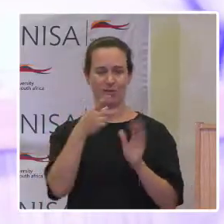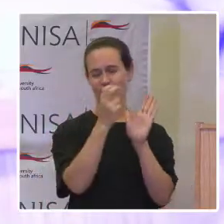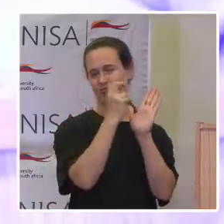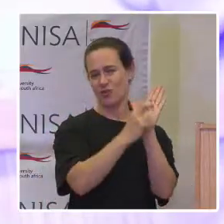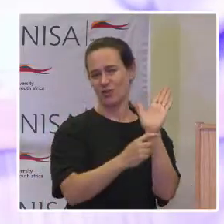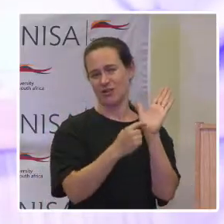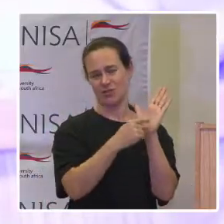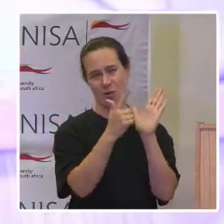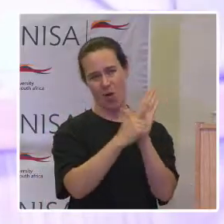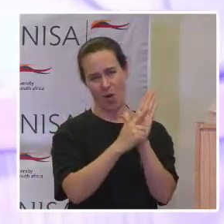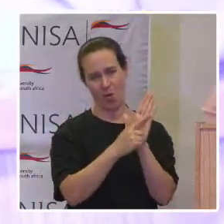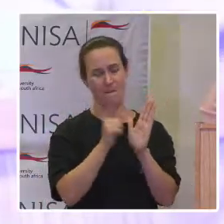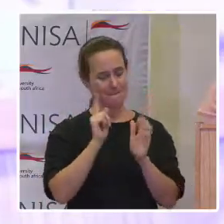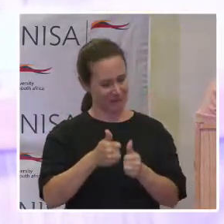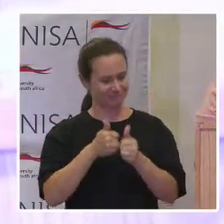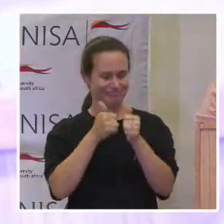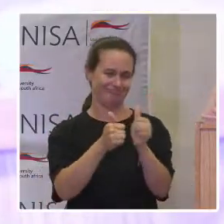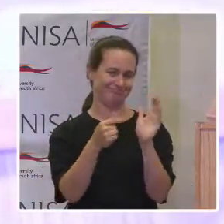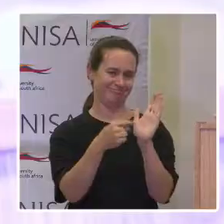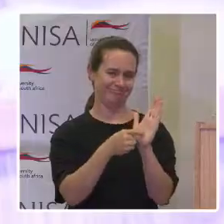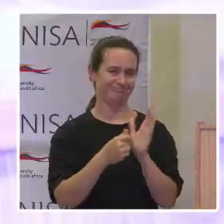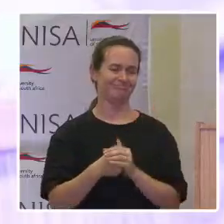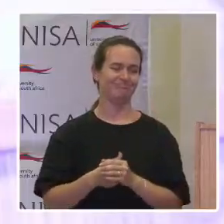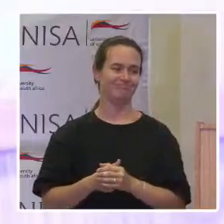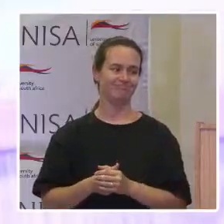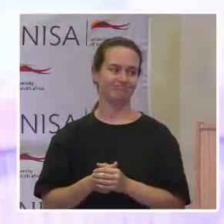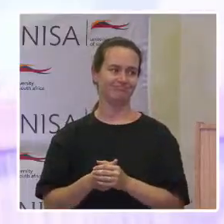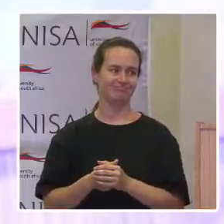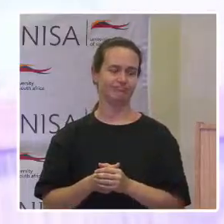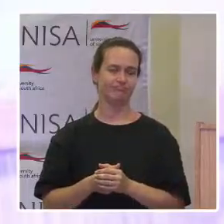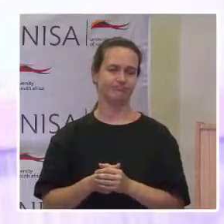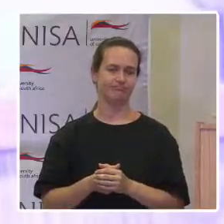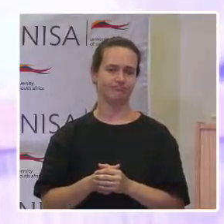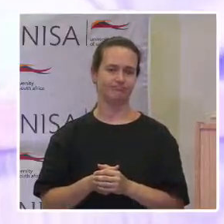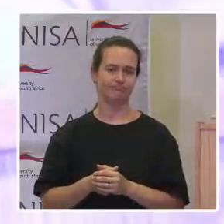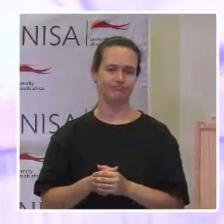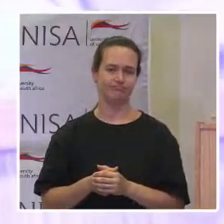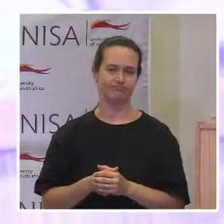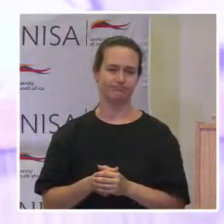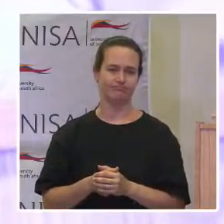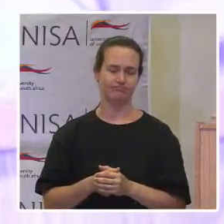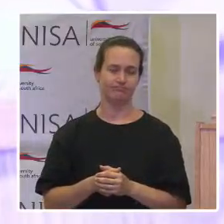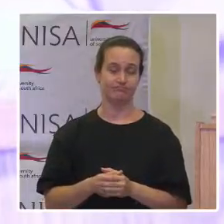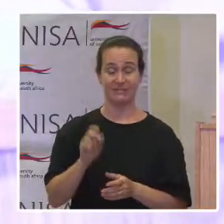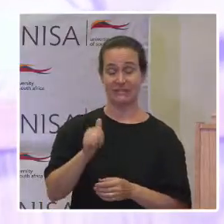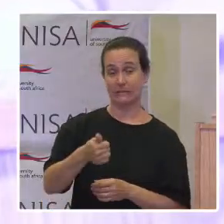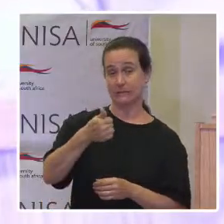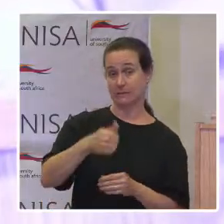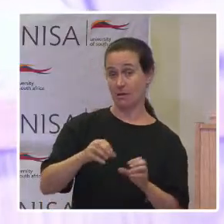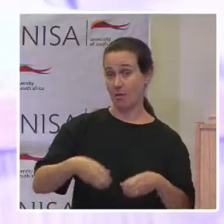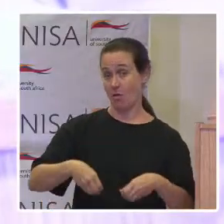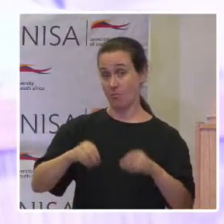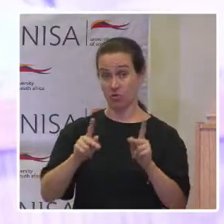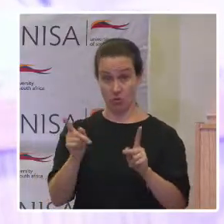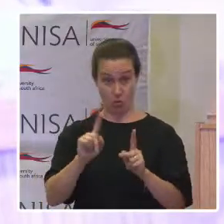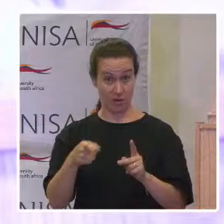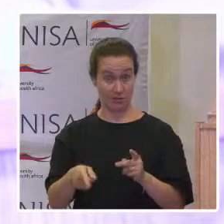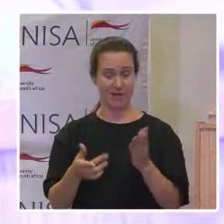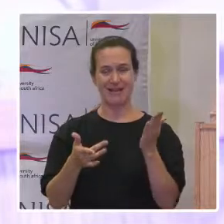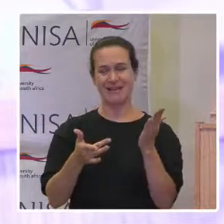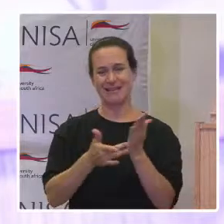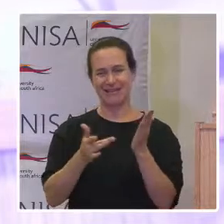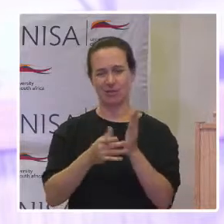the laws that you need to adhere to. And another opportunity is technology